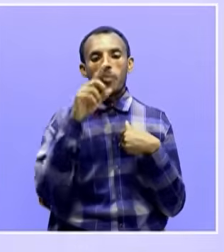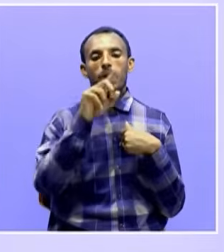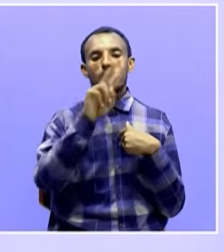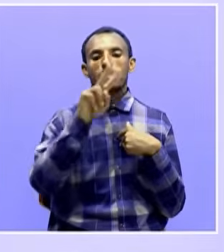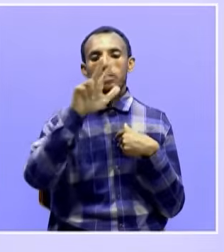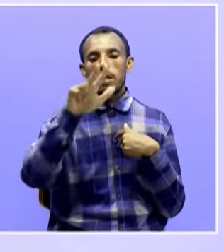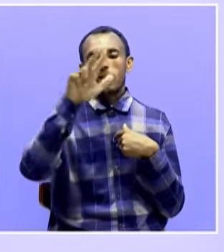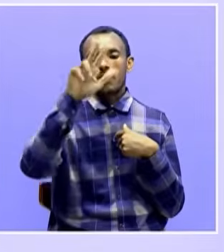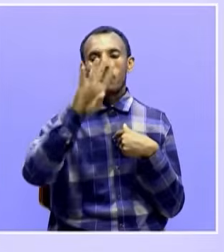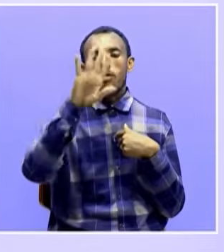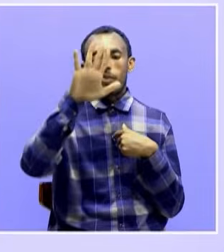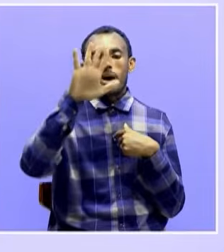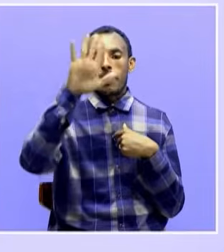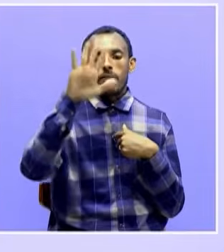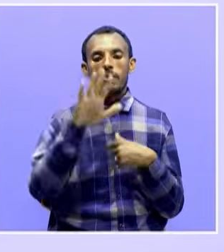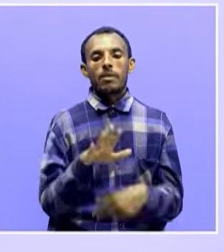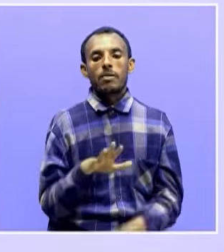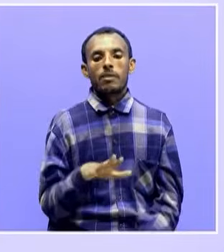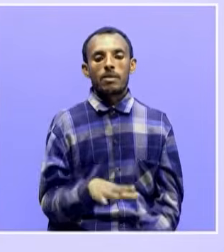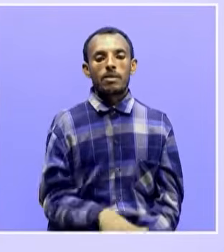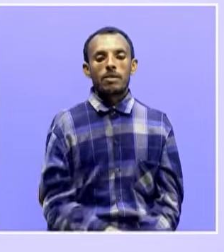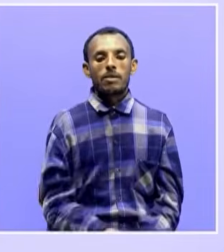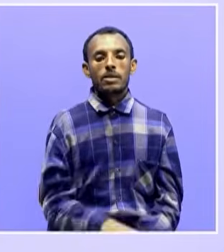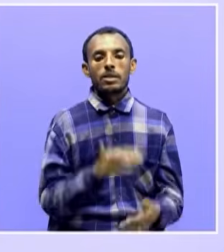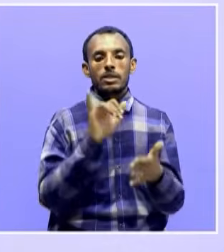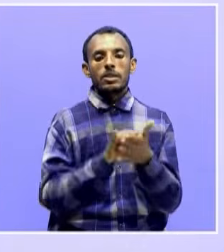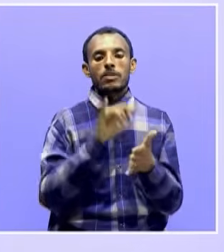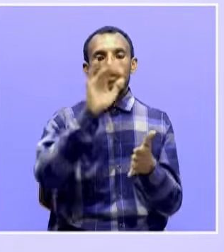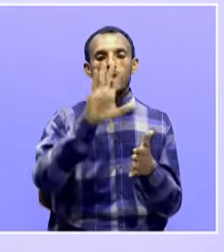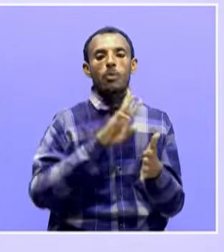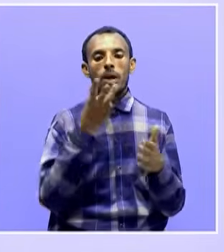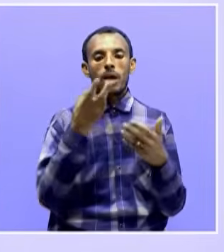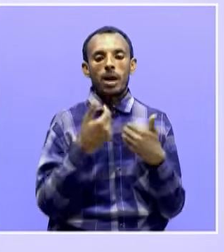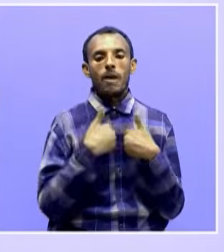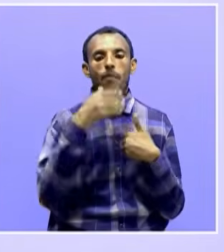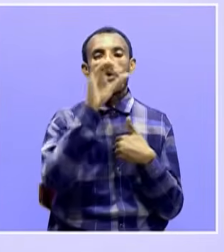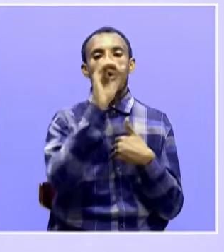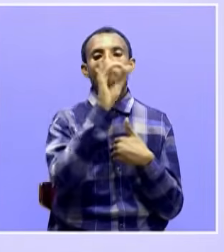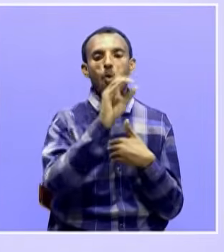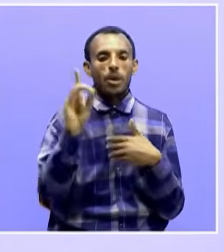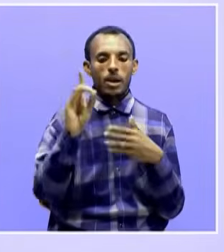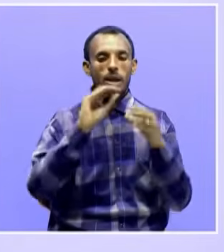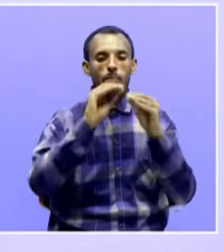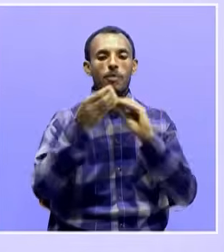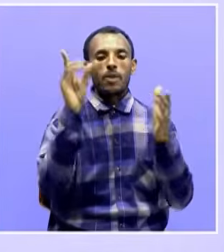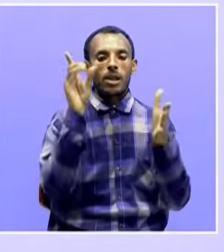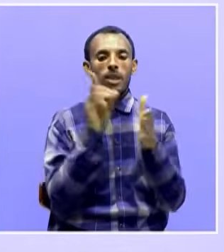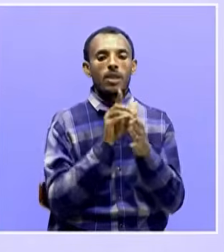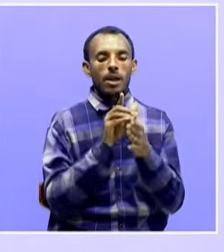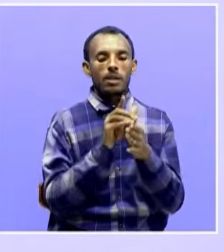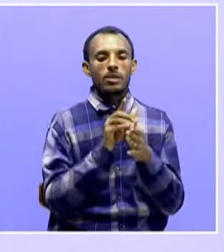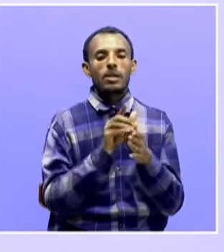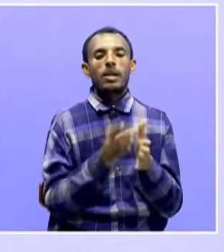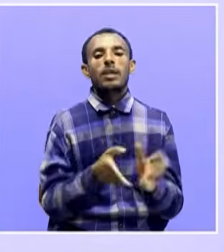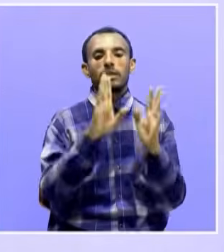3, 4, 5. 1, 2, 3, 4, 5. That's correct. We have odd number of data sets. Therefore,